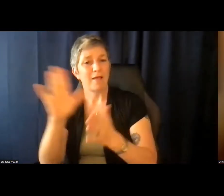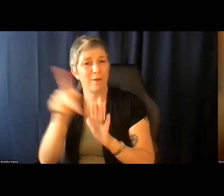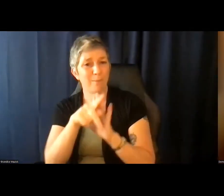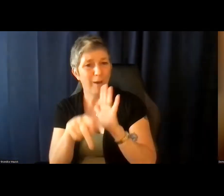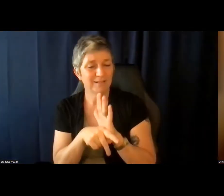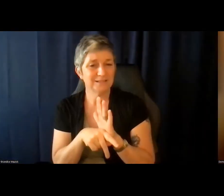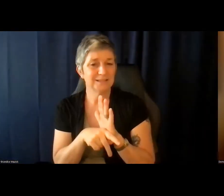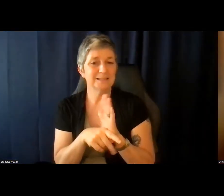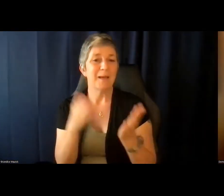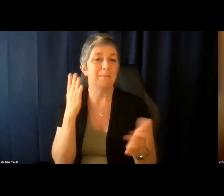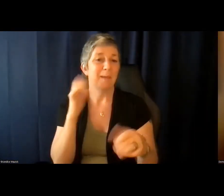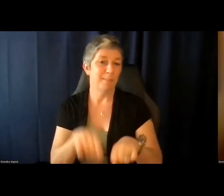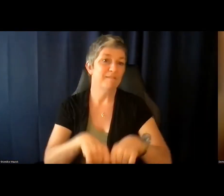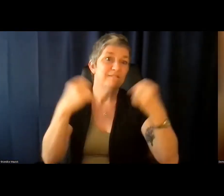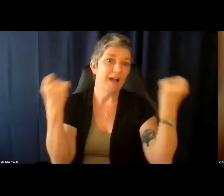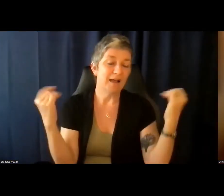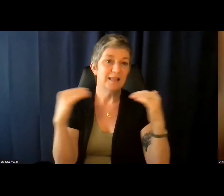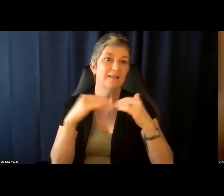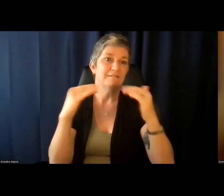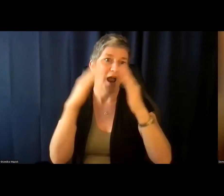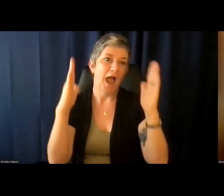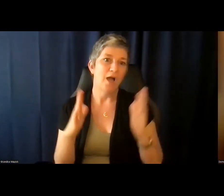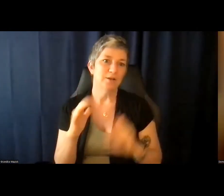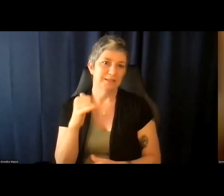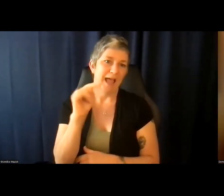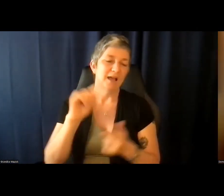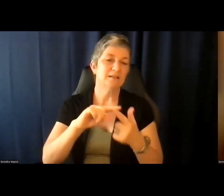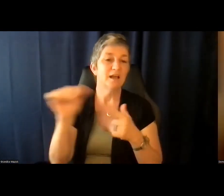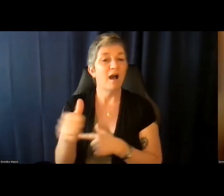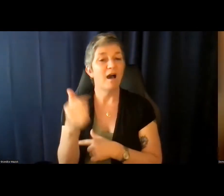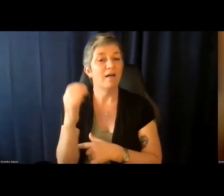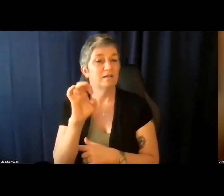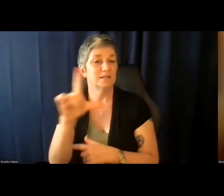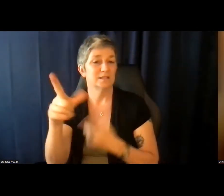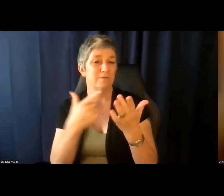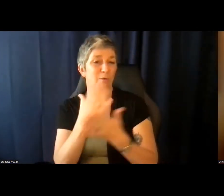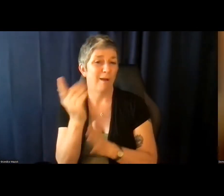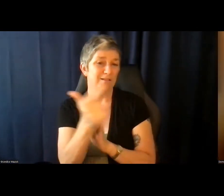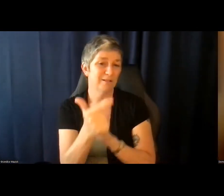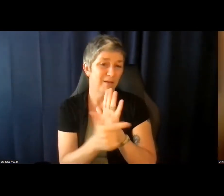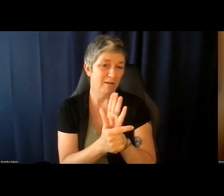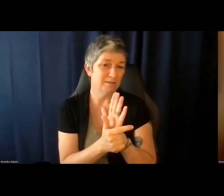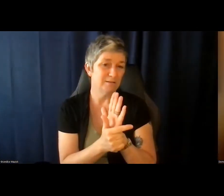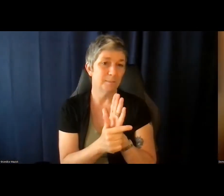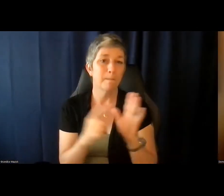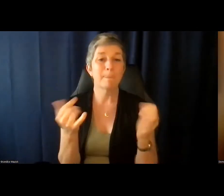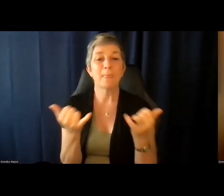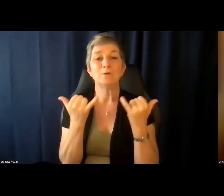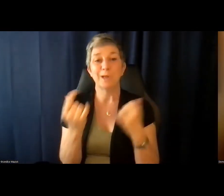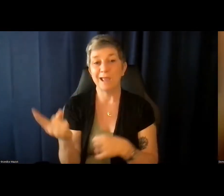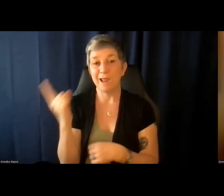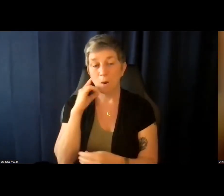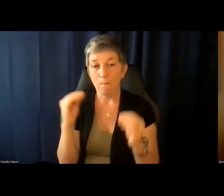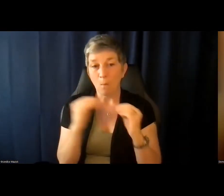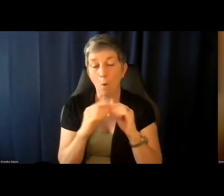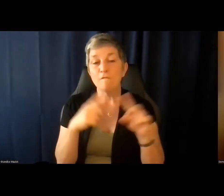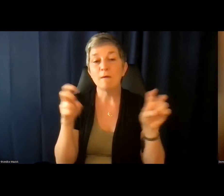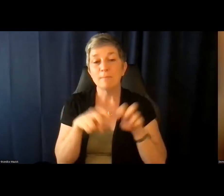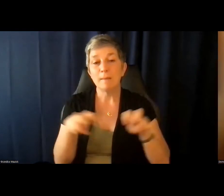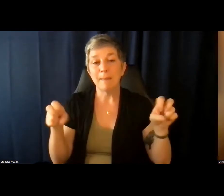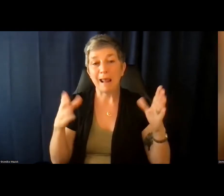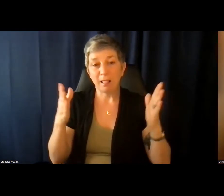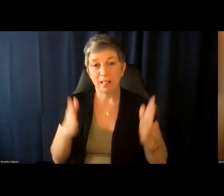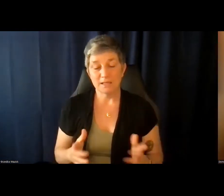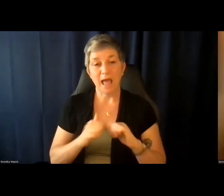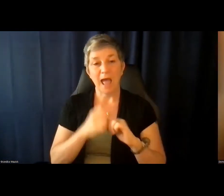may violate the Fair Housing Act and other civil rights laws. Now, today, you'll hear more from panelists on how to